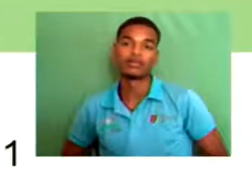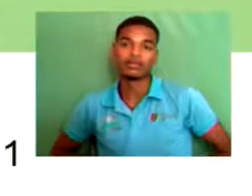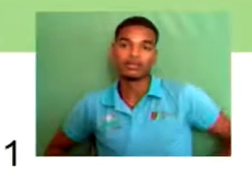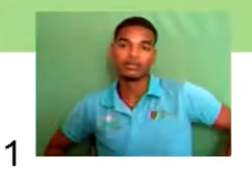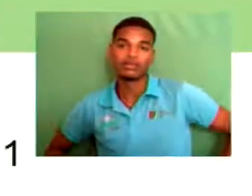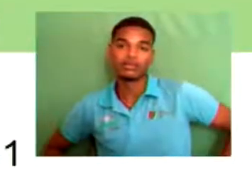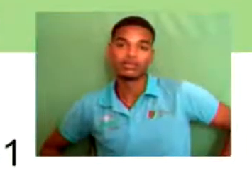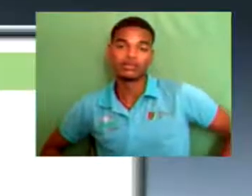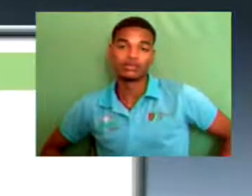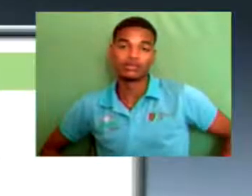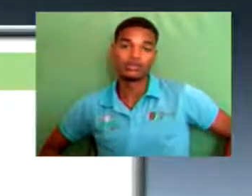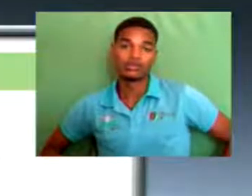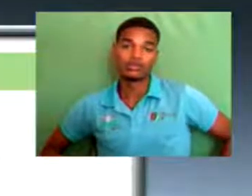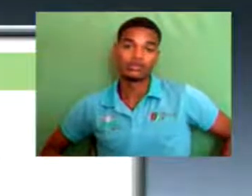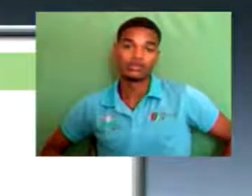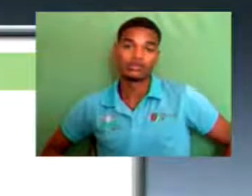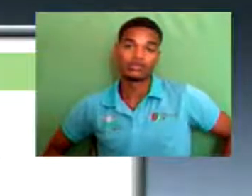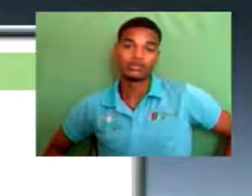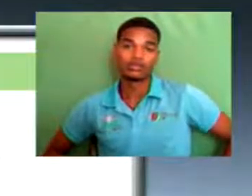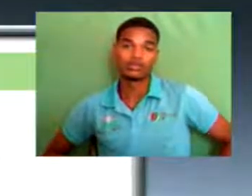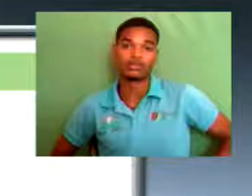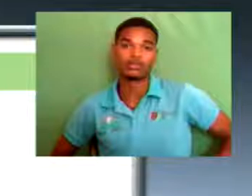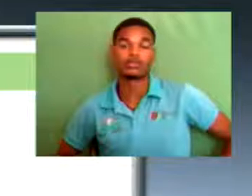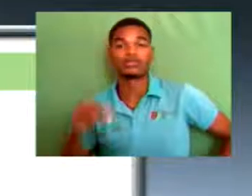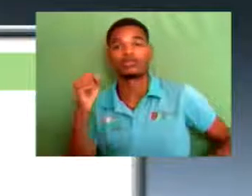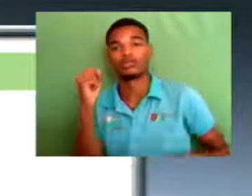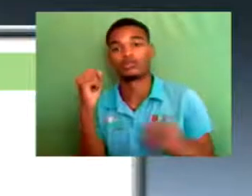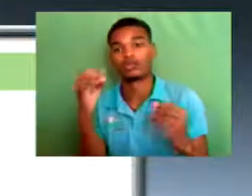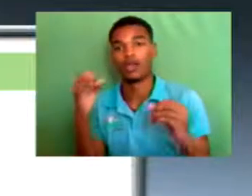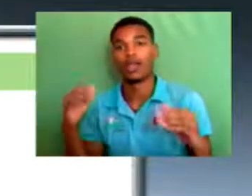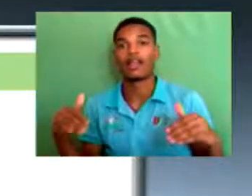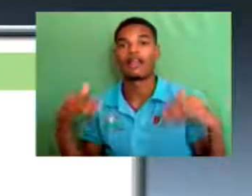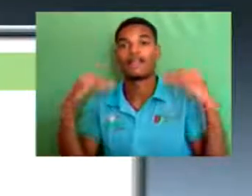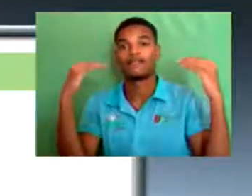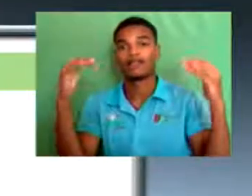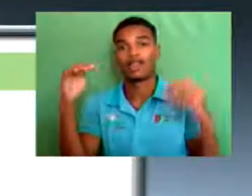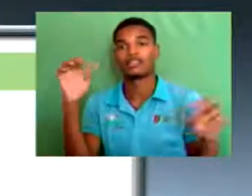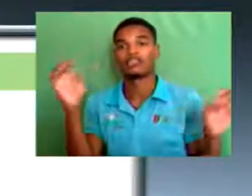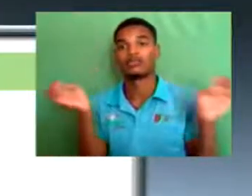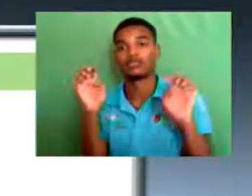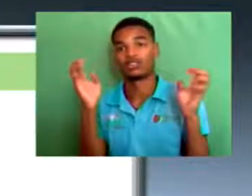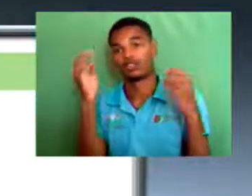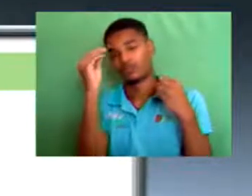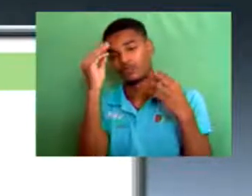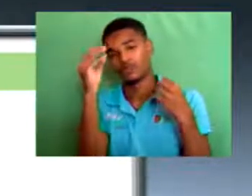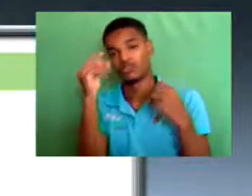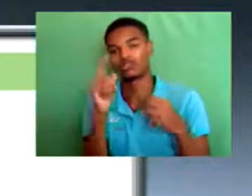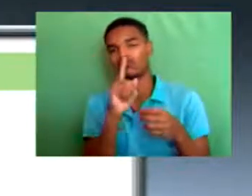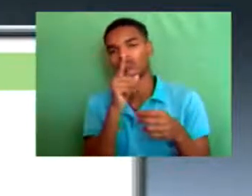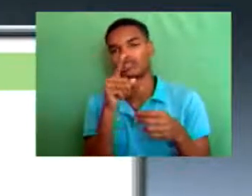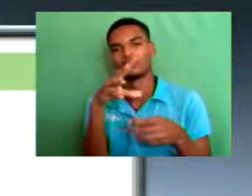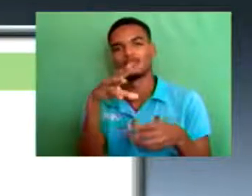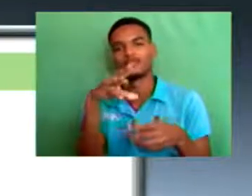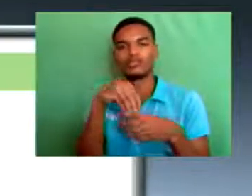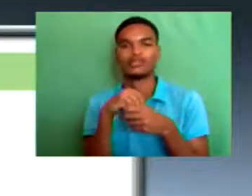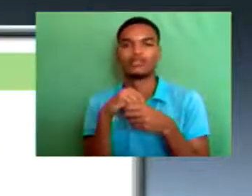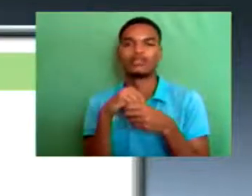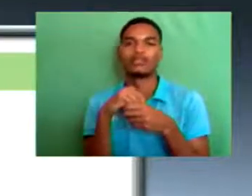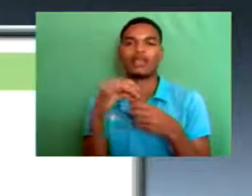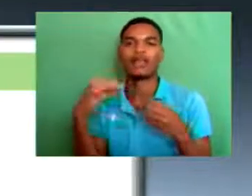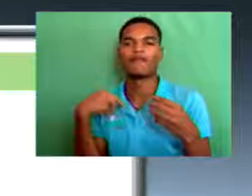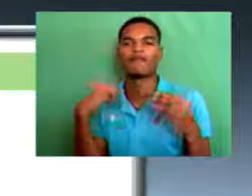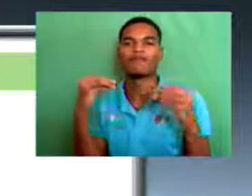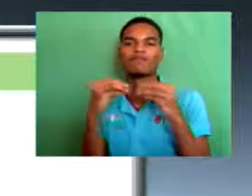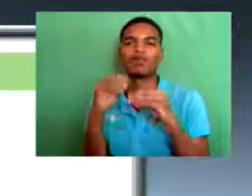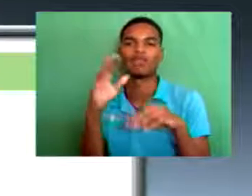So the advanced emergency information methodology includes multiple AEA messages in a